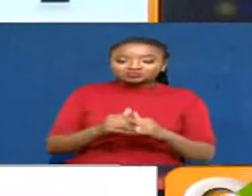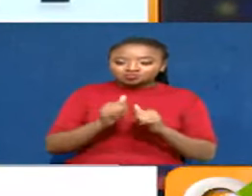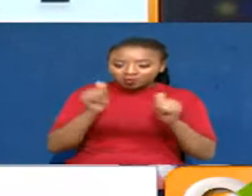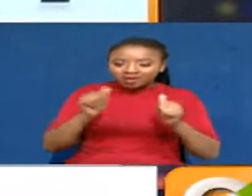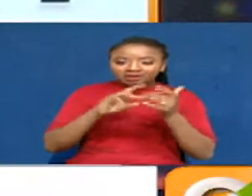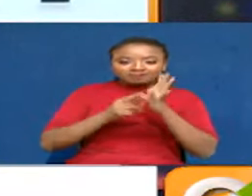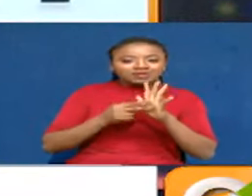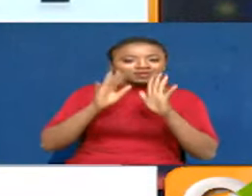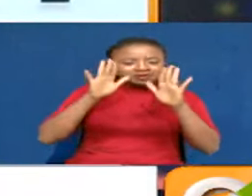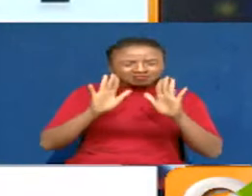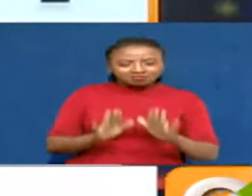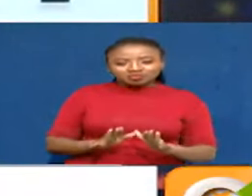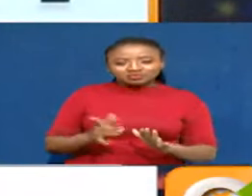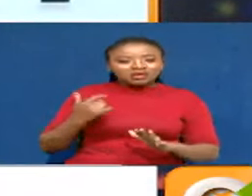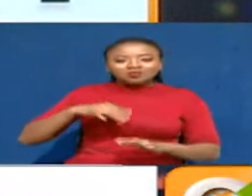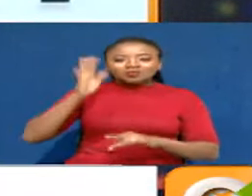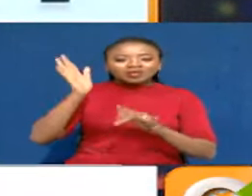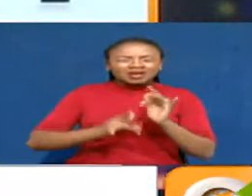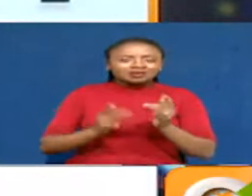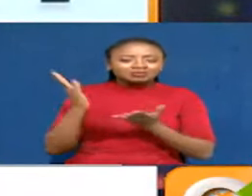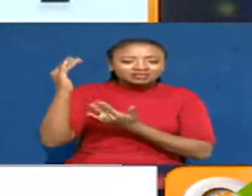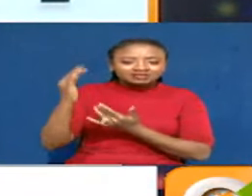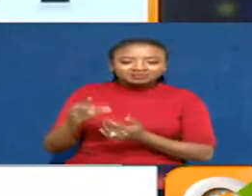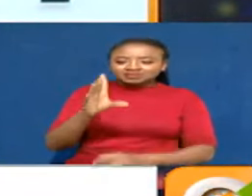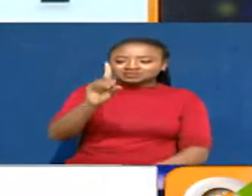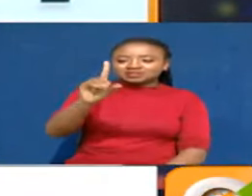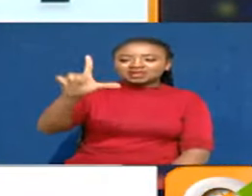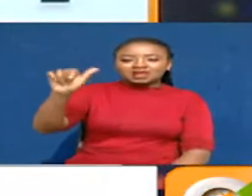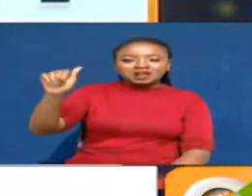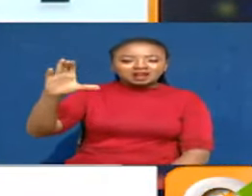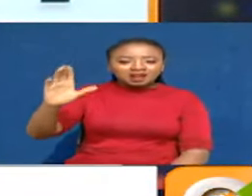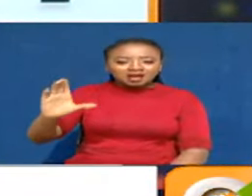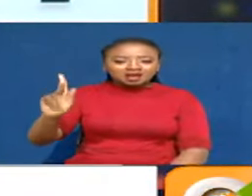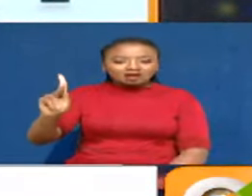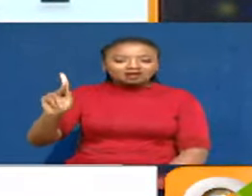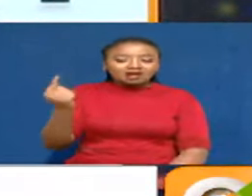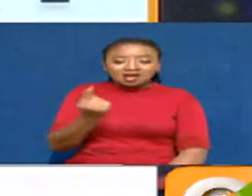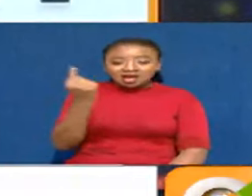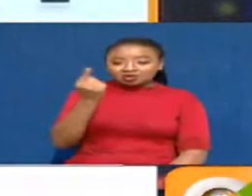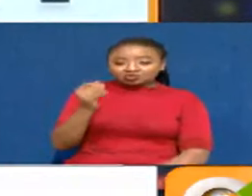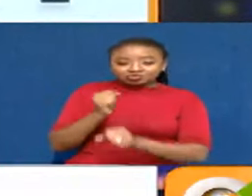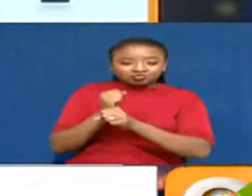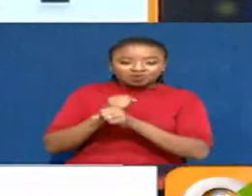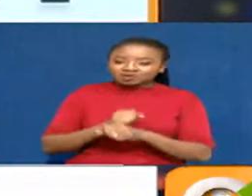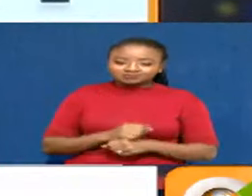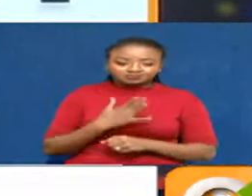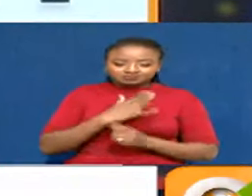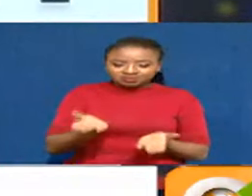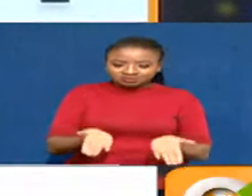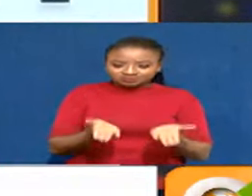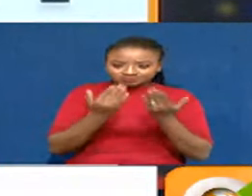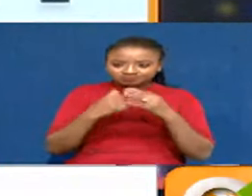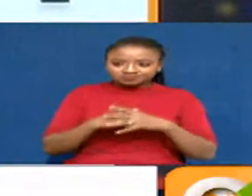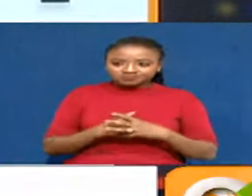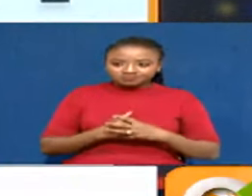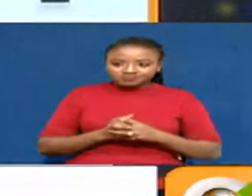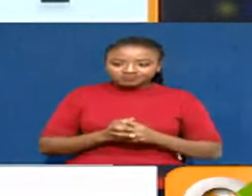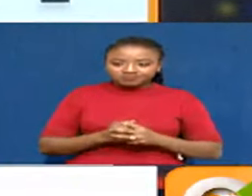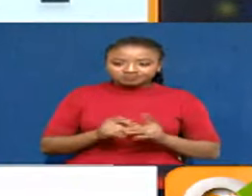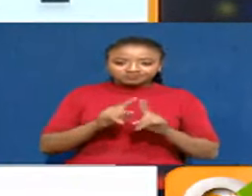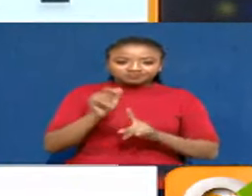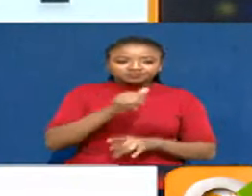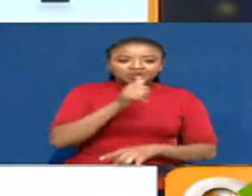are necessary. We cannot expect DLAC only to do this. They need our help. That is Senator Kasanga. All right, let's see what else he's